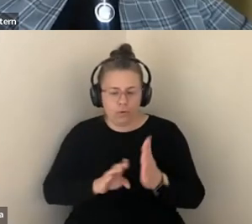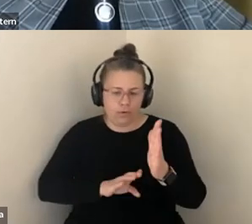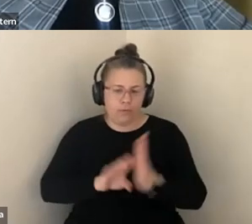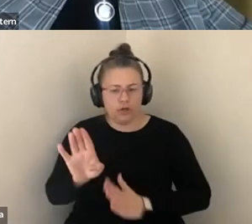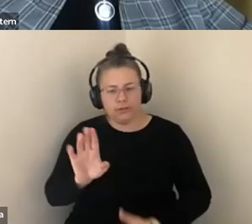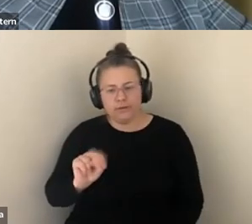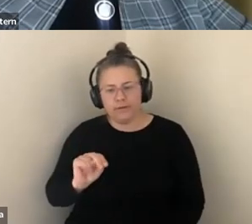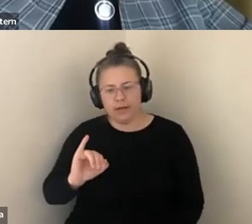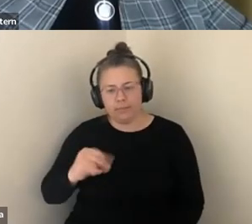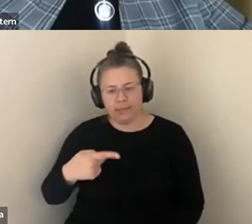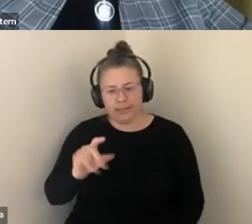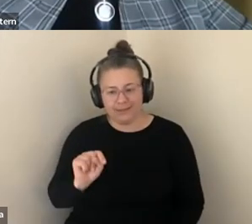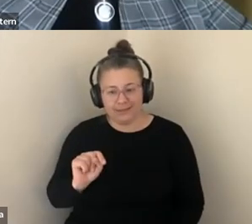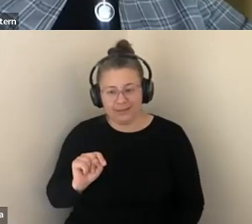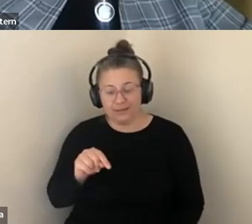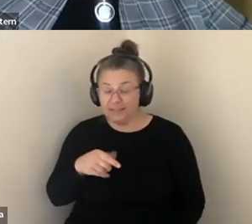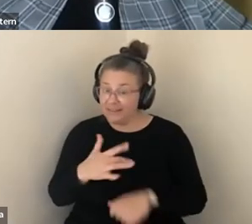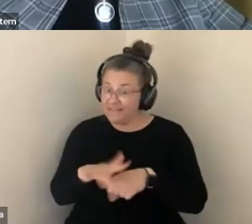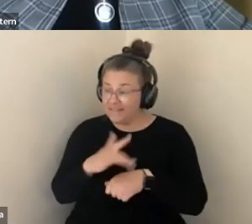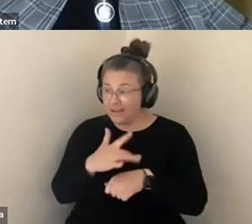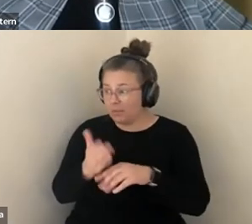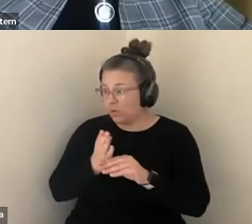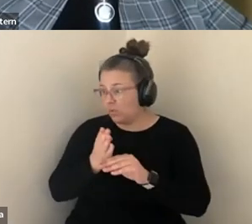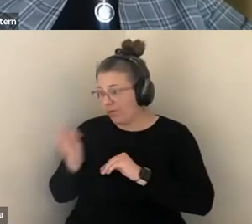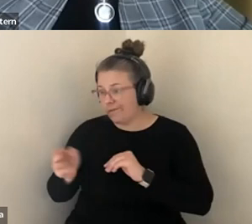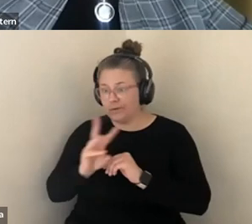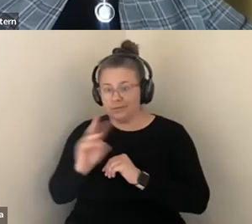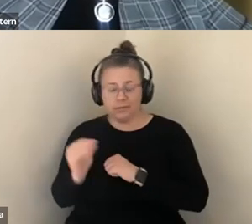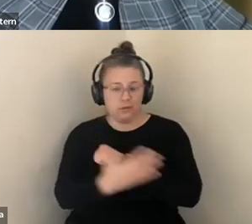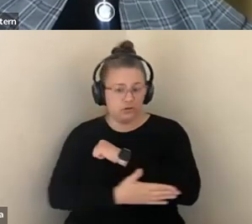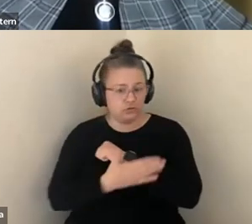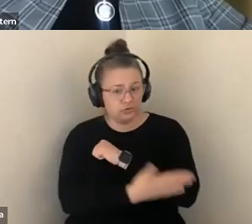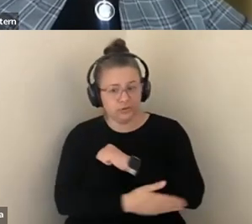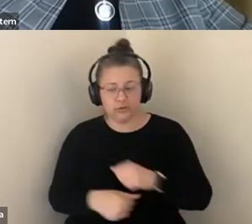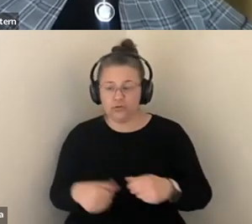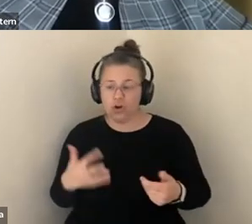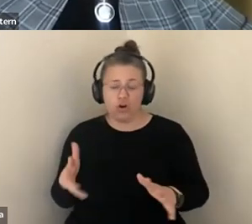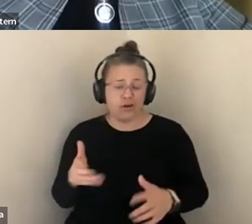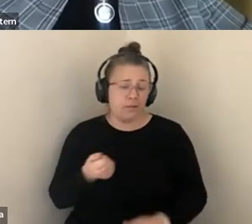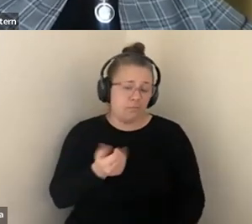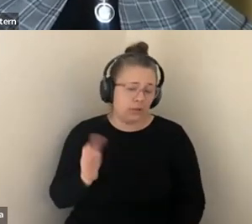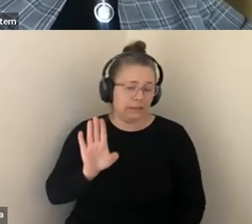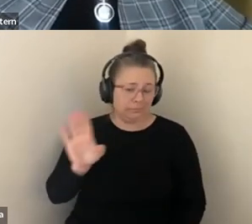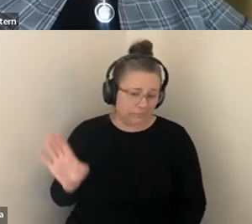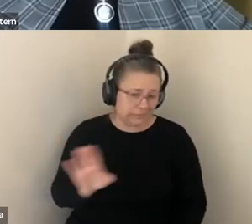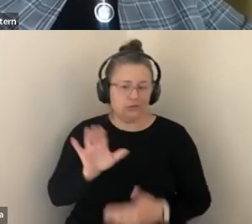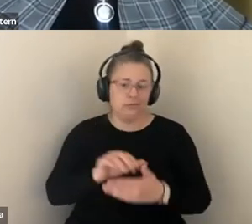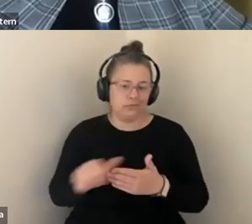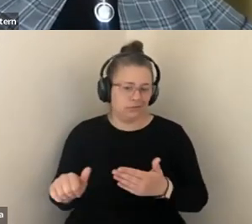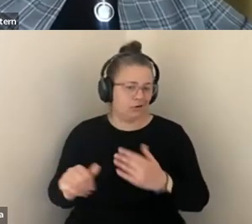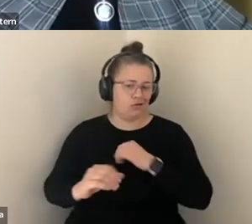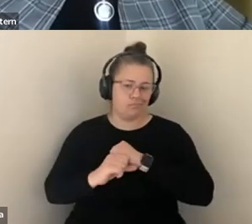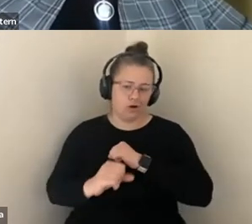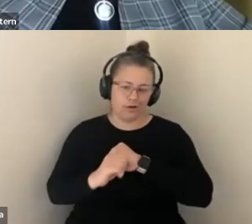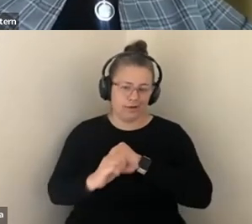to be a multi-billion dollar market globally. So that horse is left. It is all over